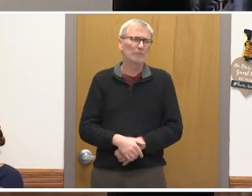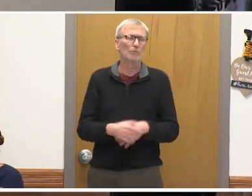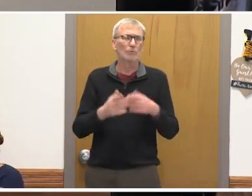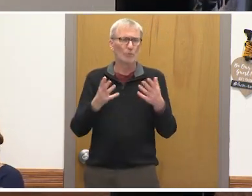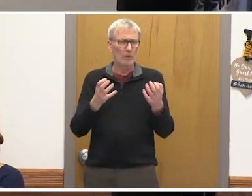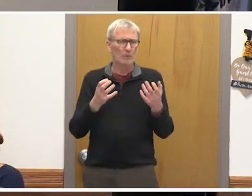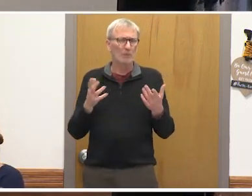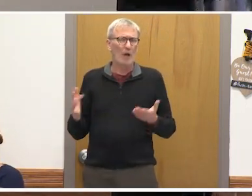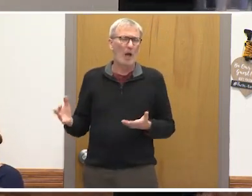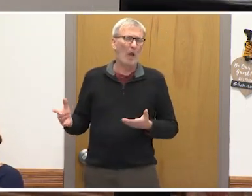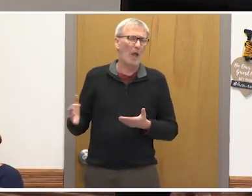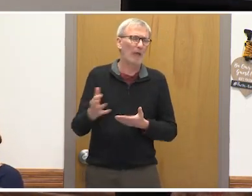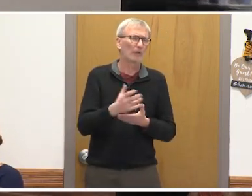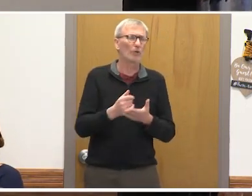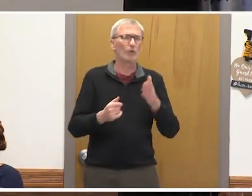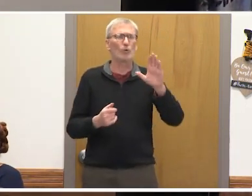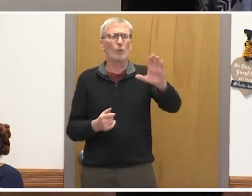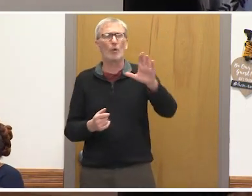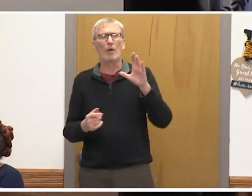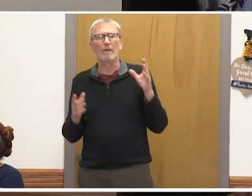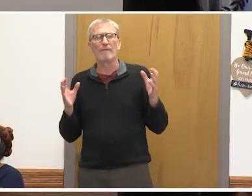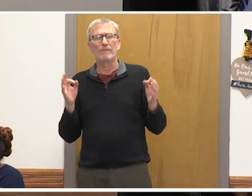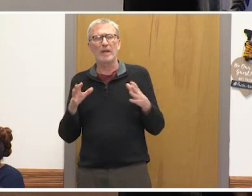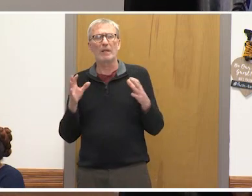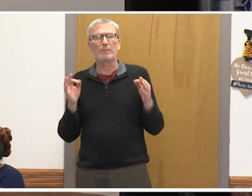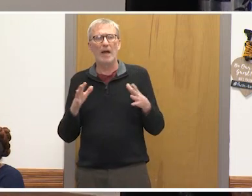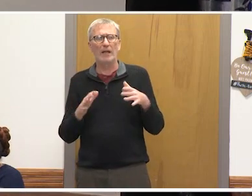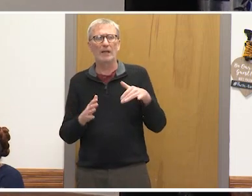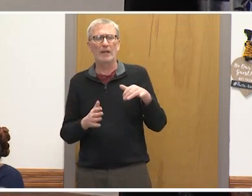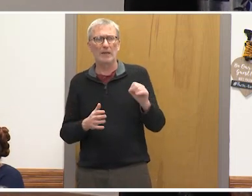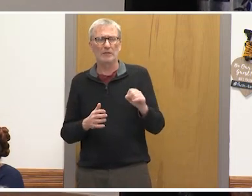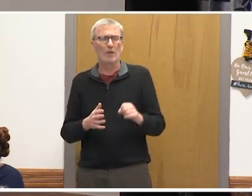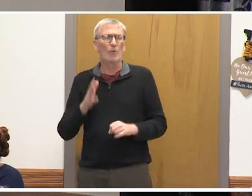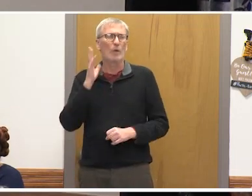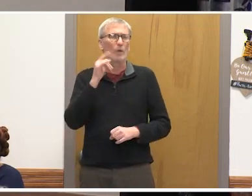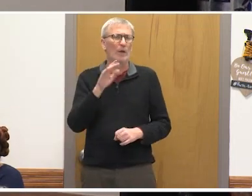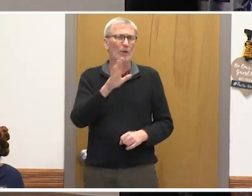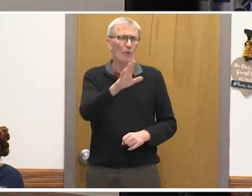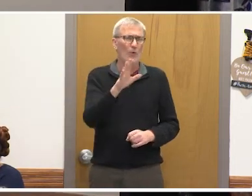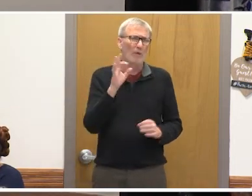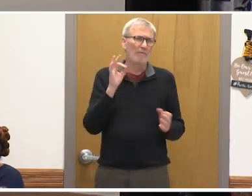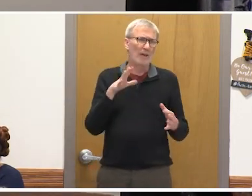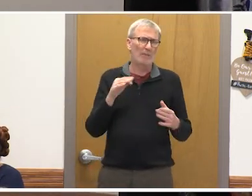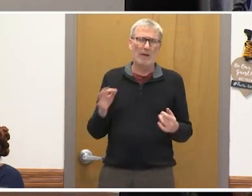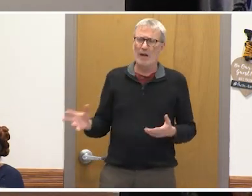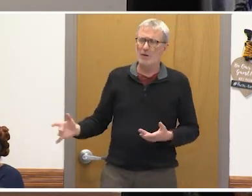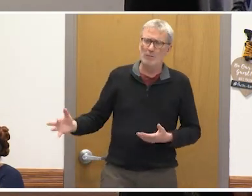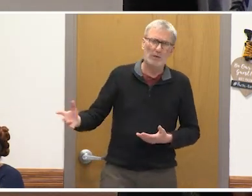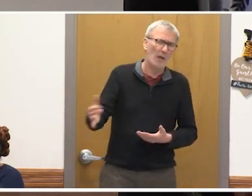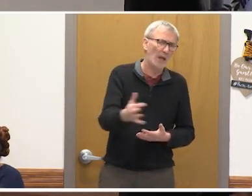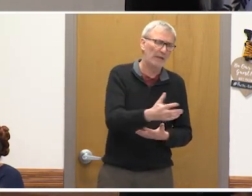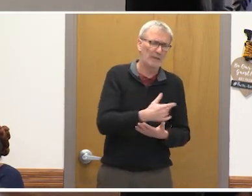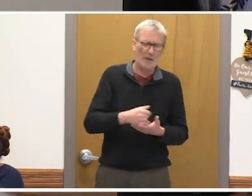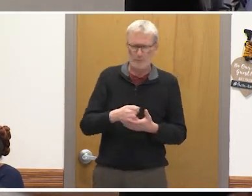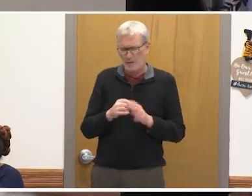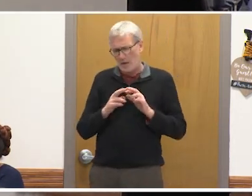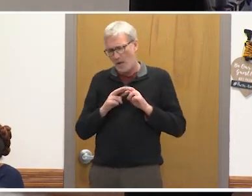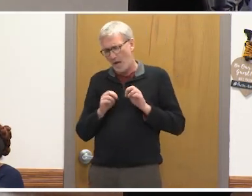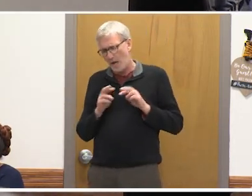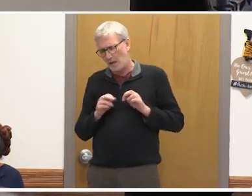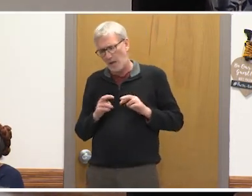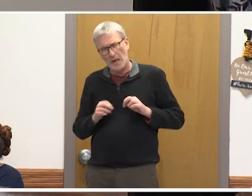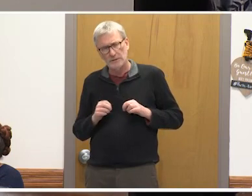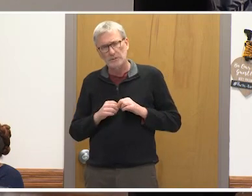to collect input, and we will analyze the input, do what we can to work with you all. I